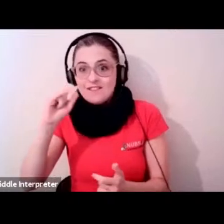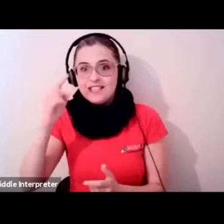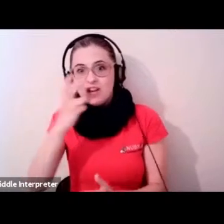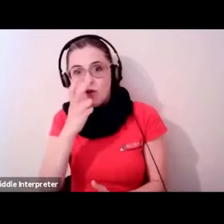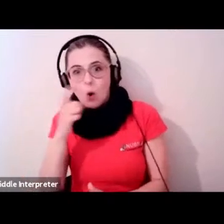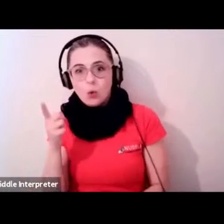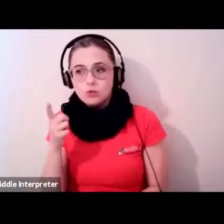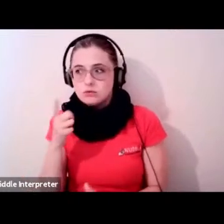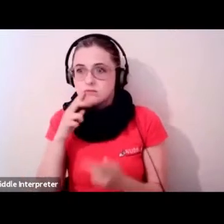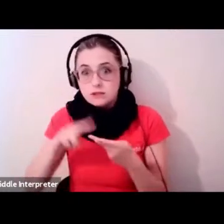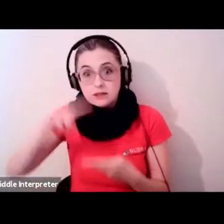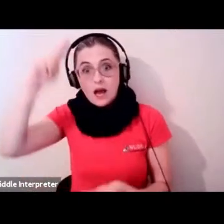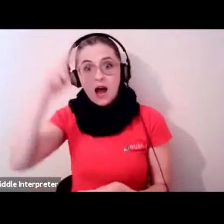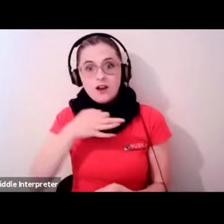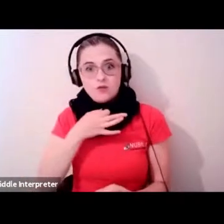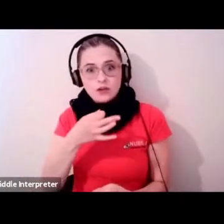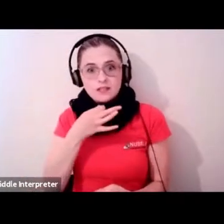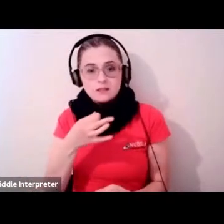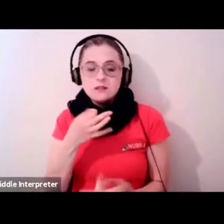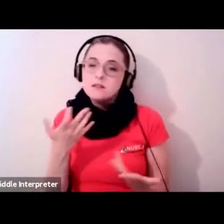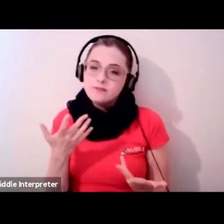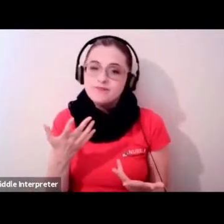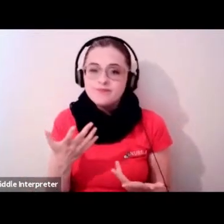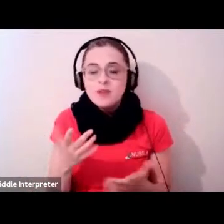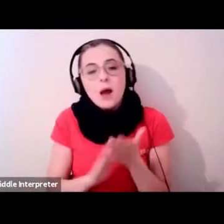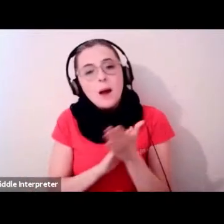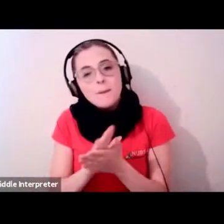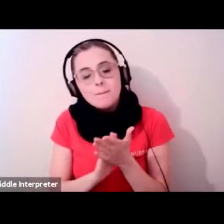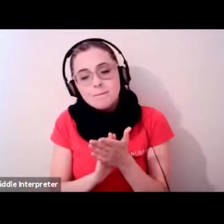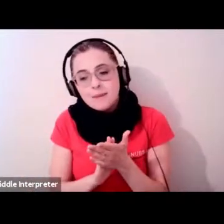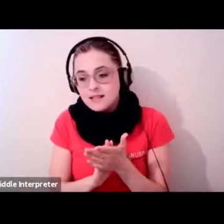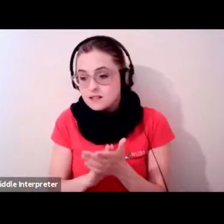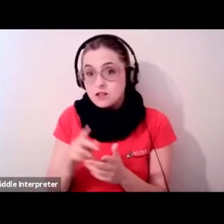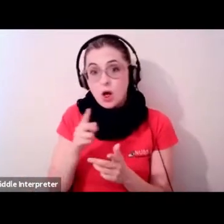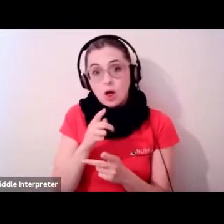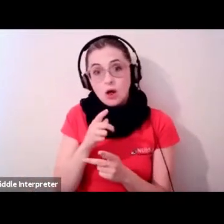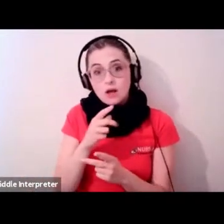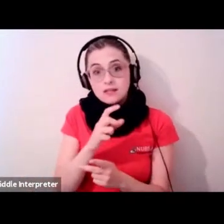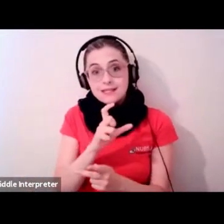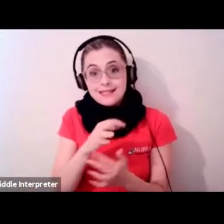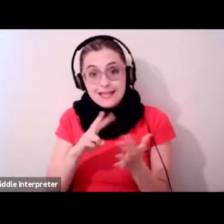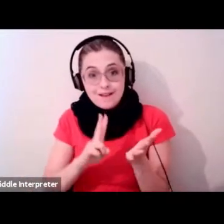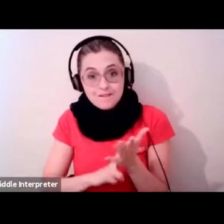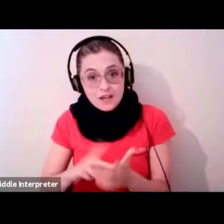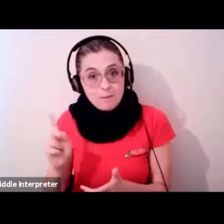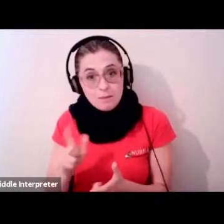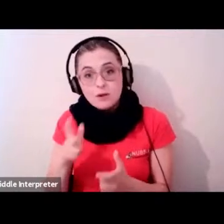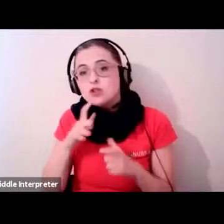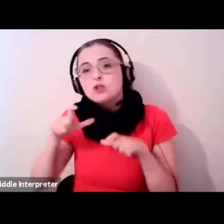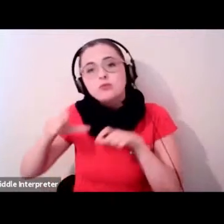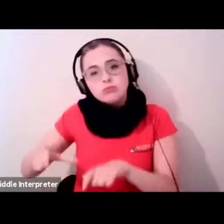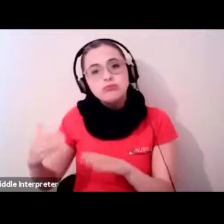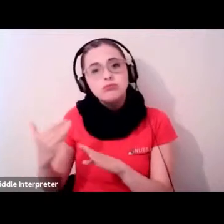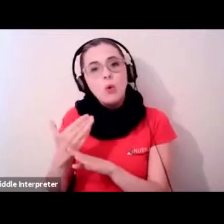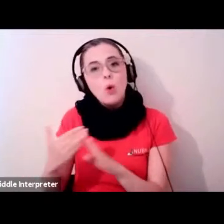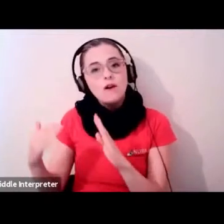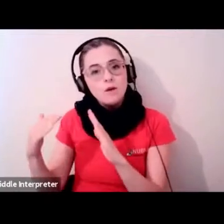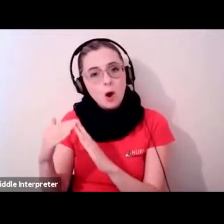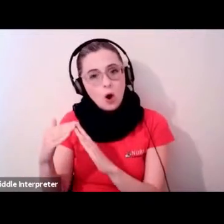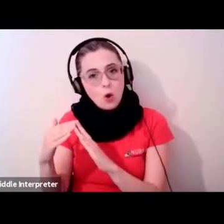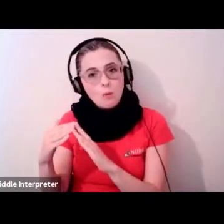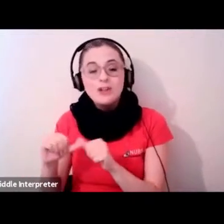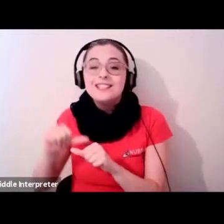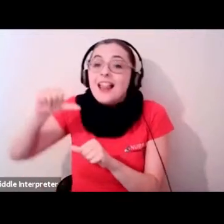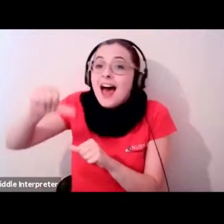school system. And we think those people should make their contribution working from home until we reach the point where at least where they've had the